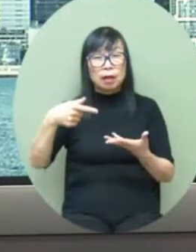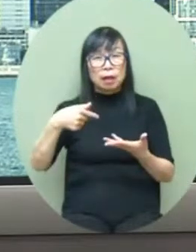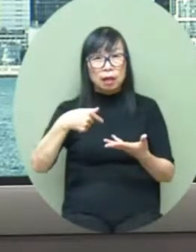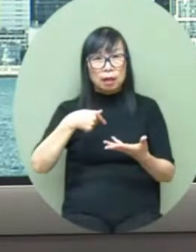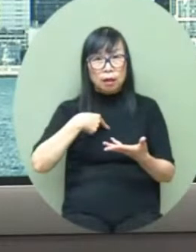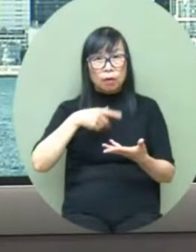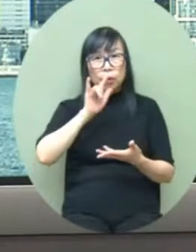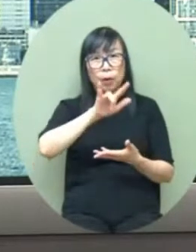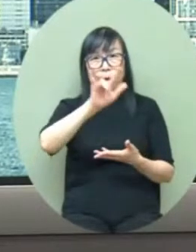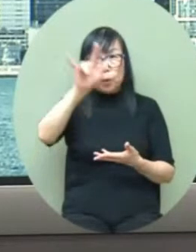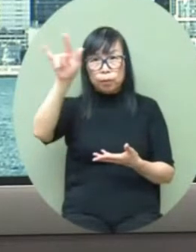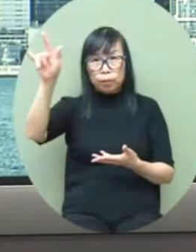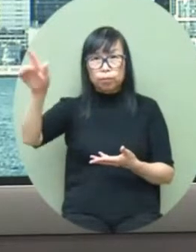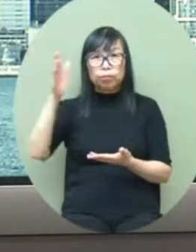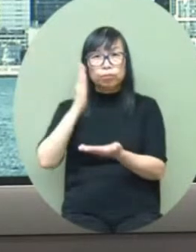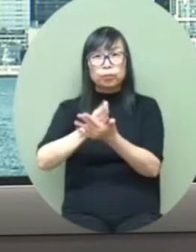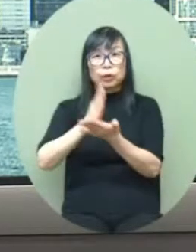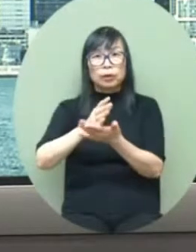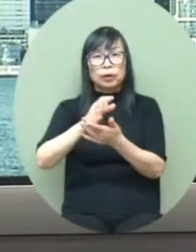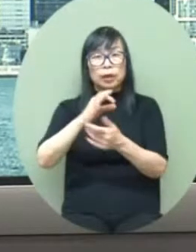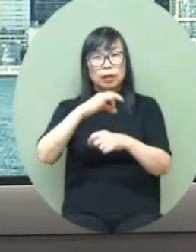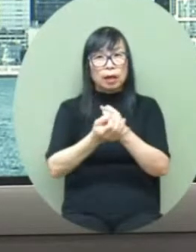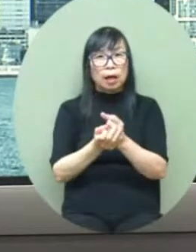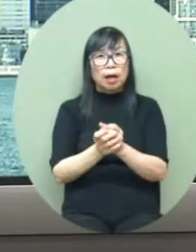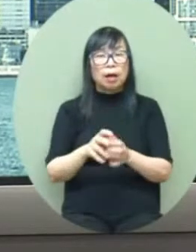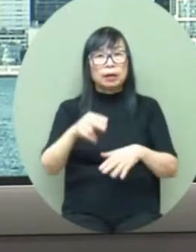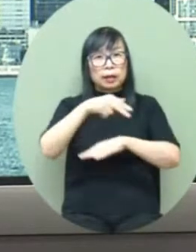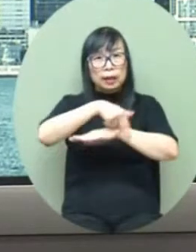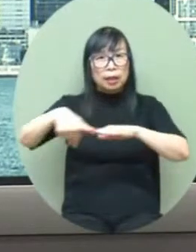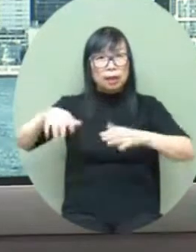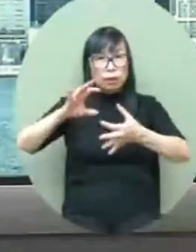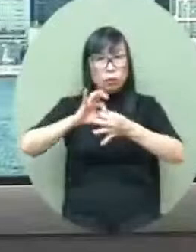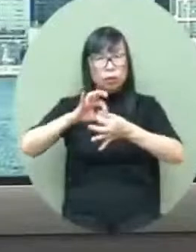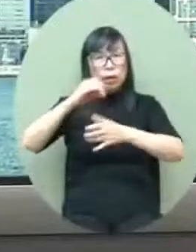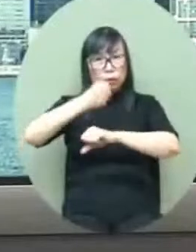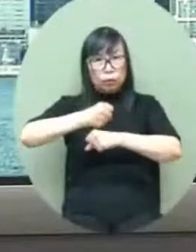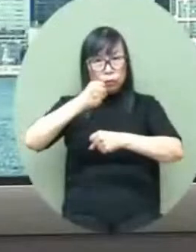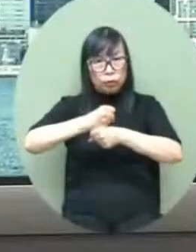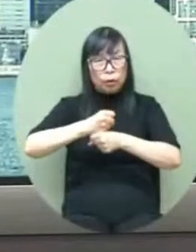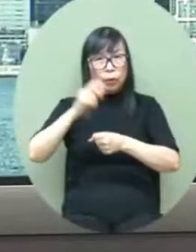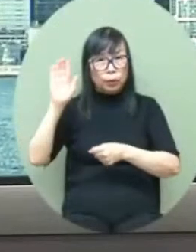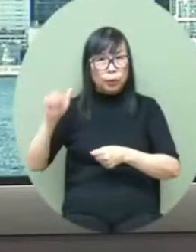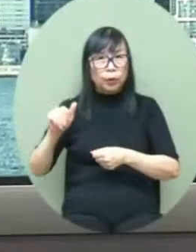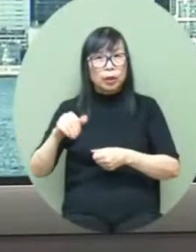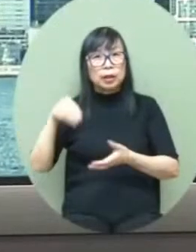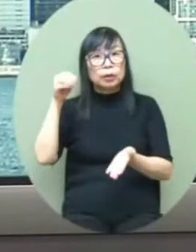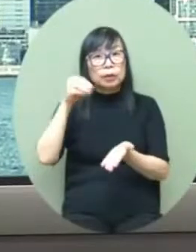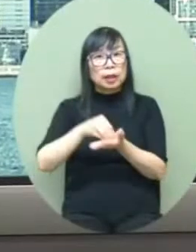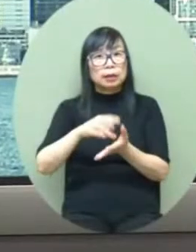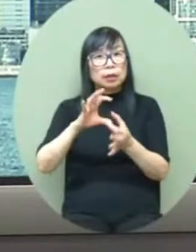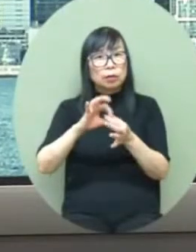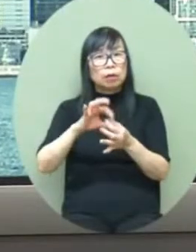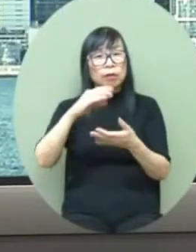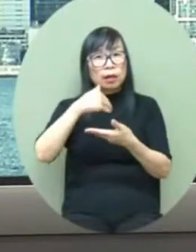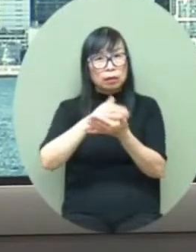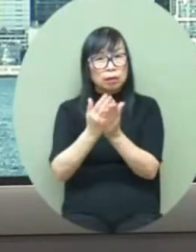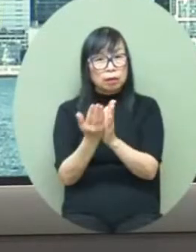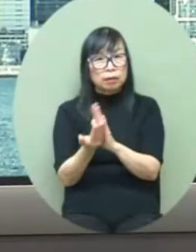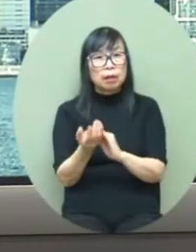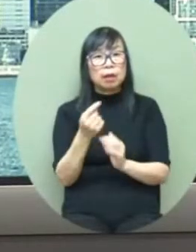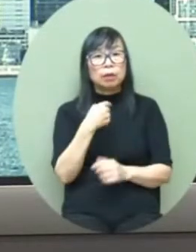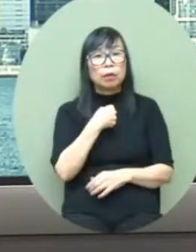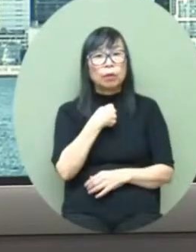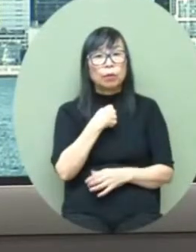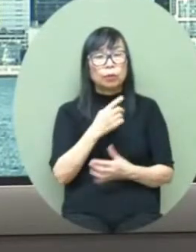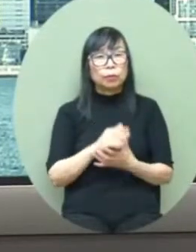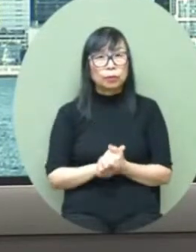out, and we have to wait for some details to be confirmed. So we will make an announcement when